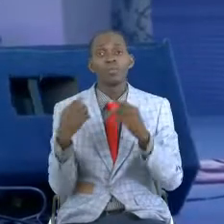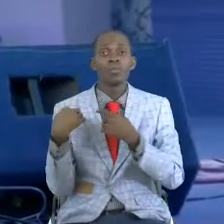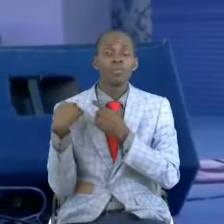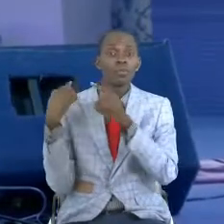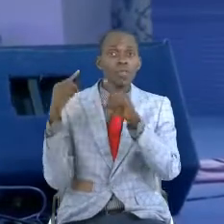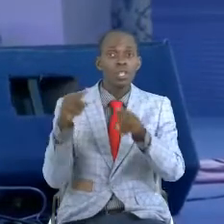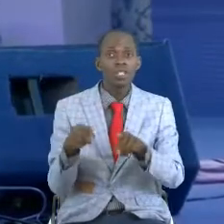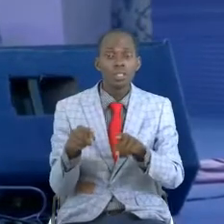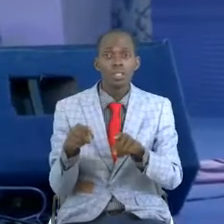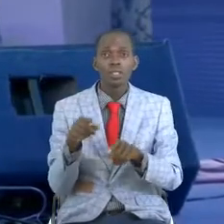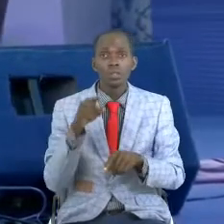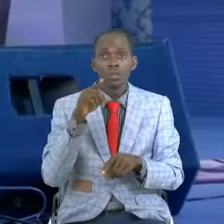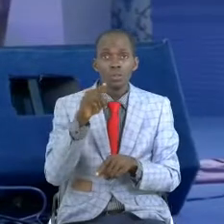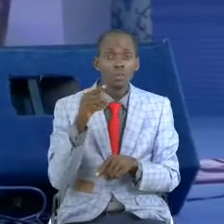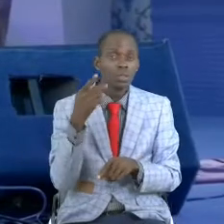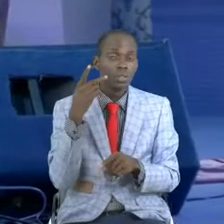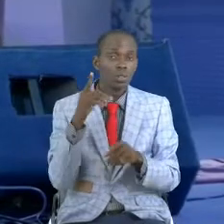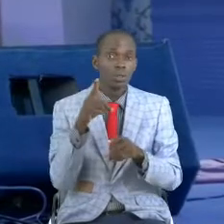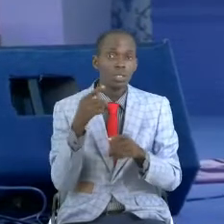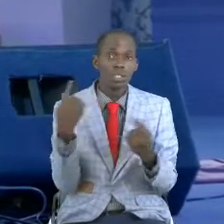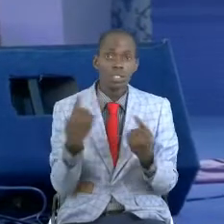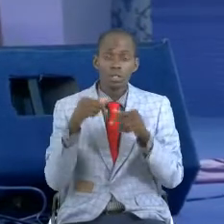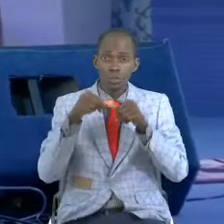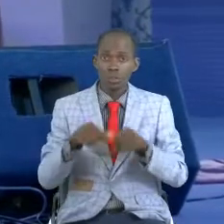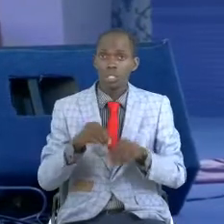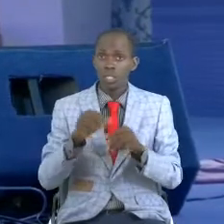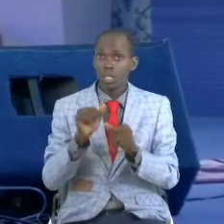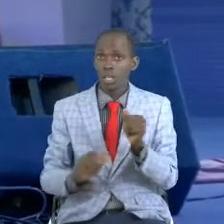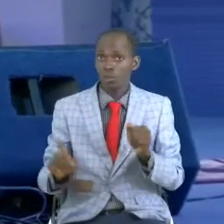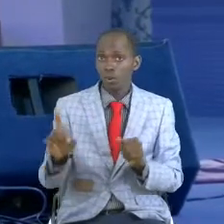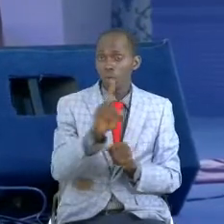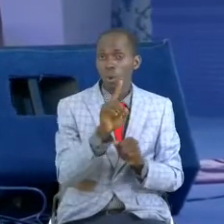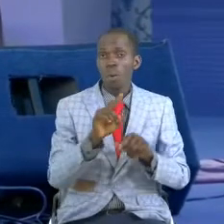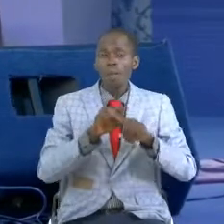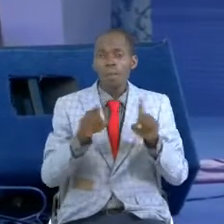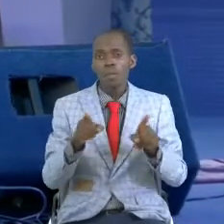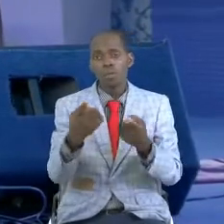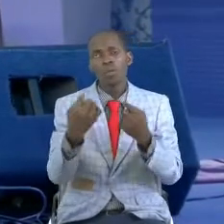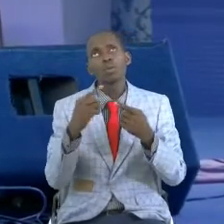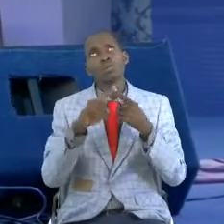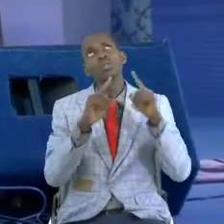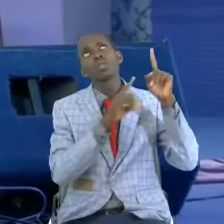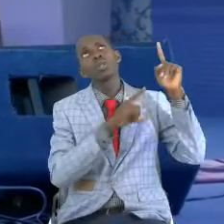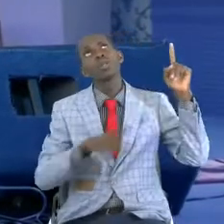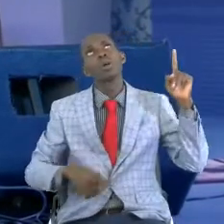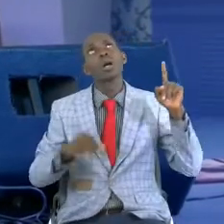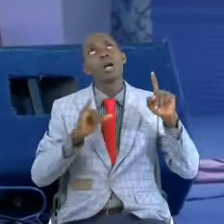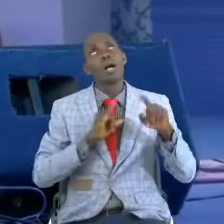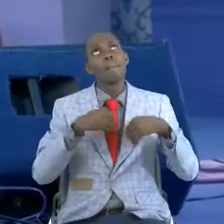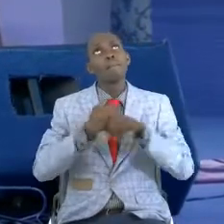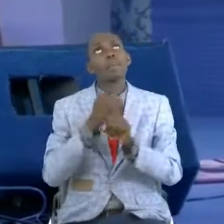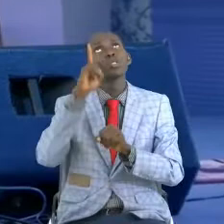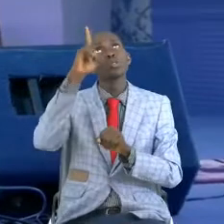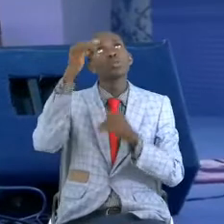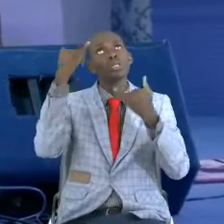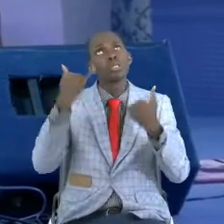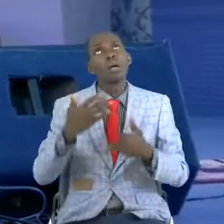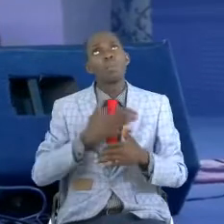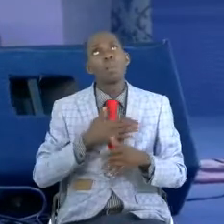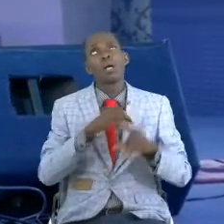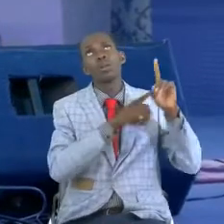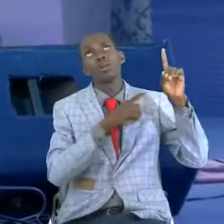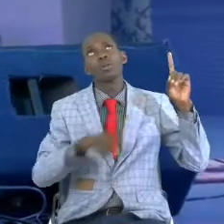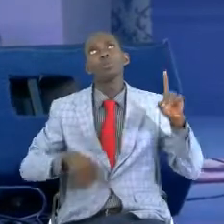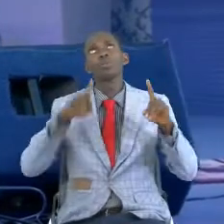in everyone. But as you come and you say, Lord, I make you now my Lord. You are my Savior.